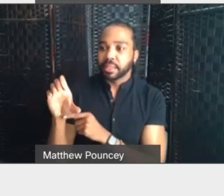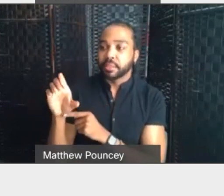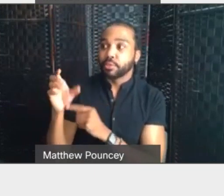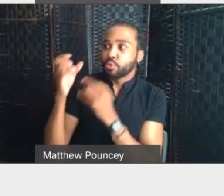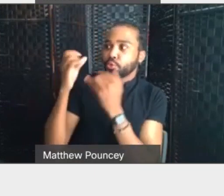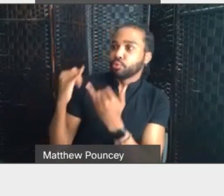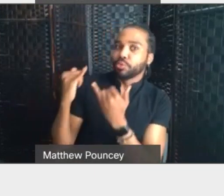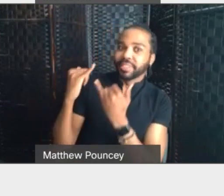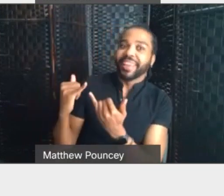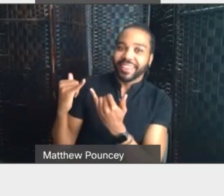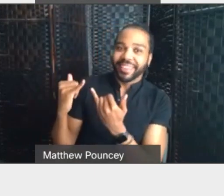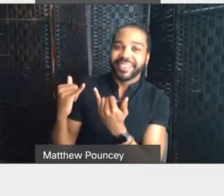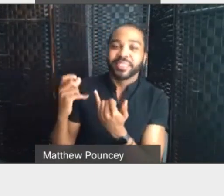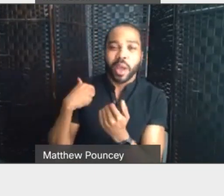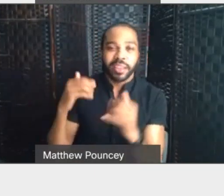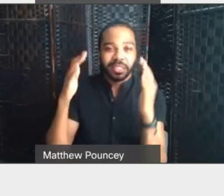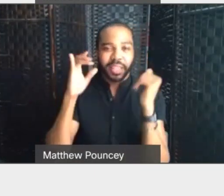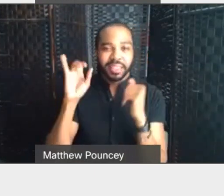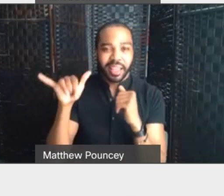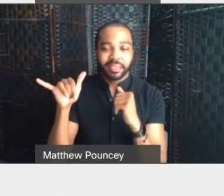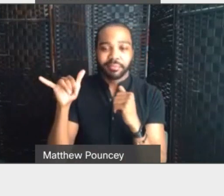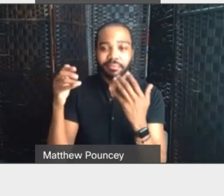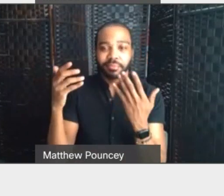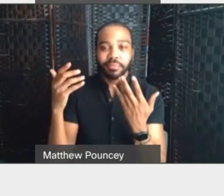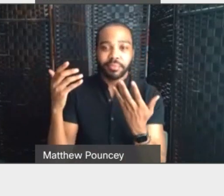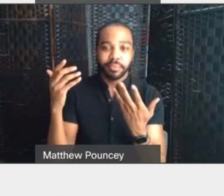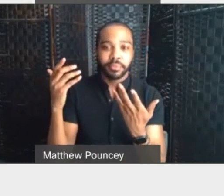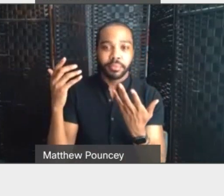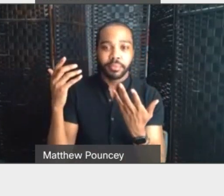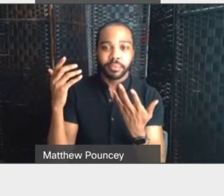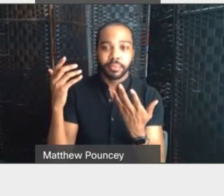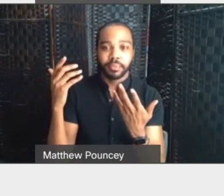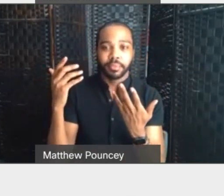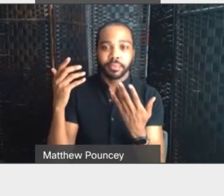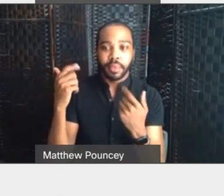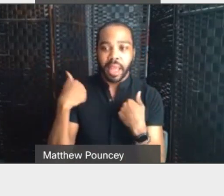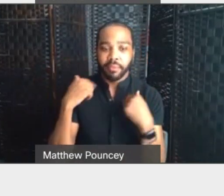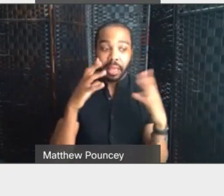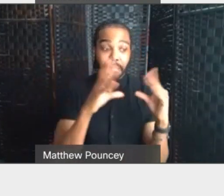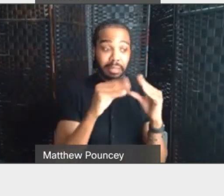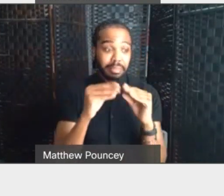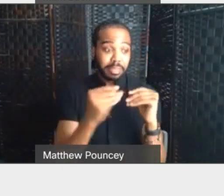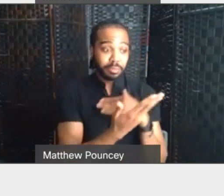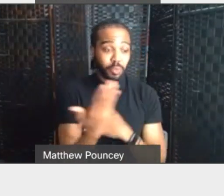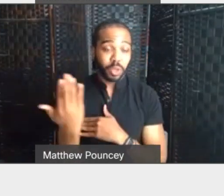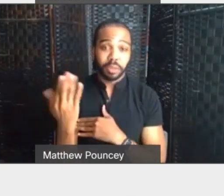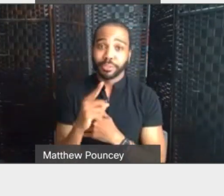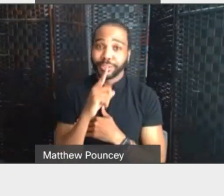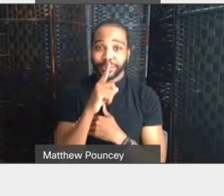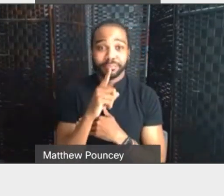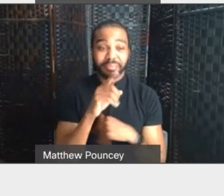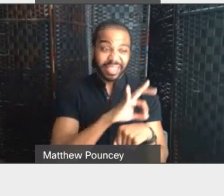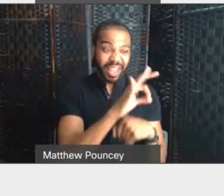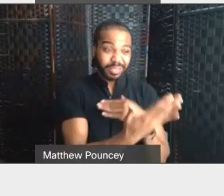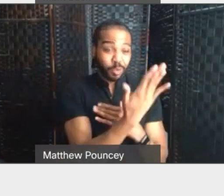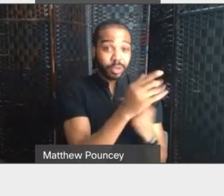So I expect that since I've been in meetings with Nelson at 9 o'clock this morning